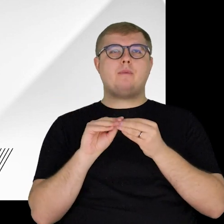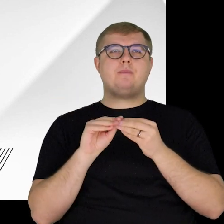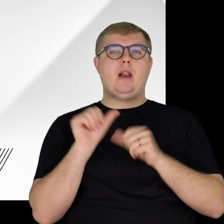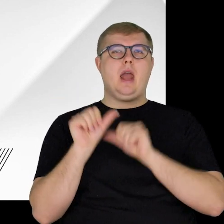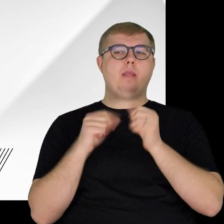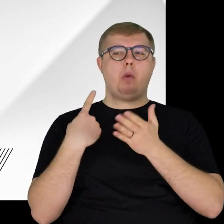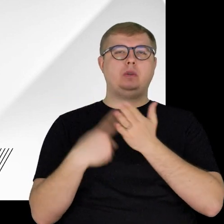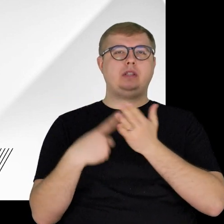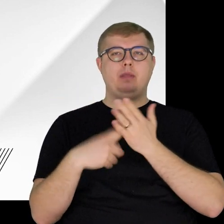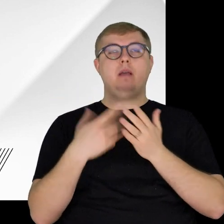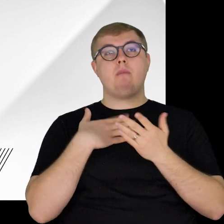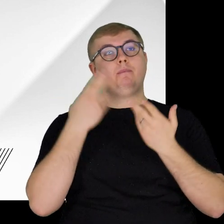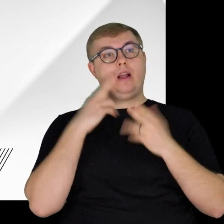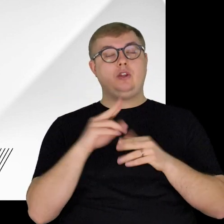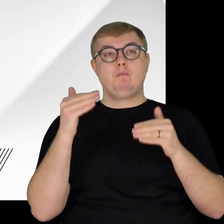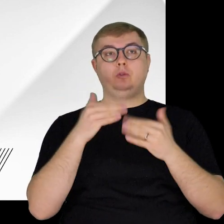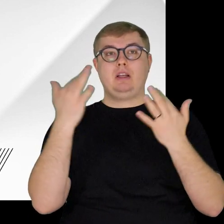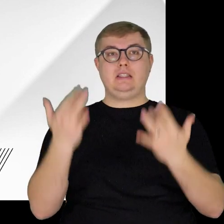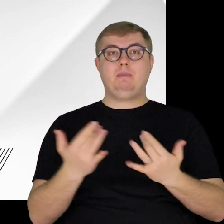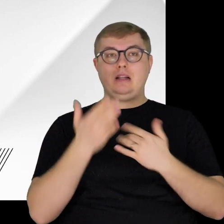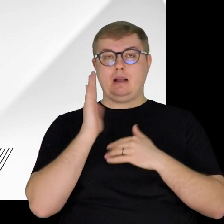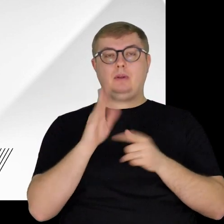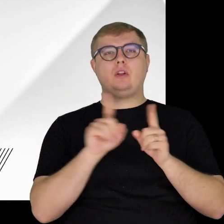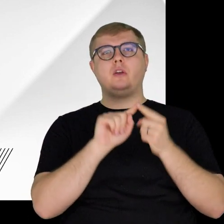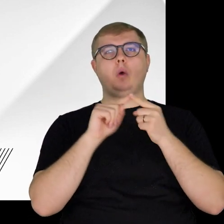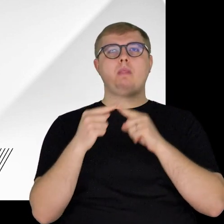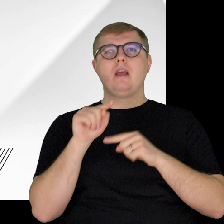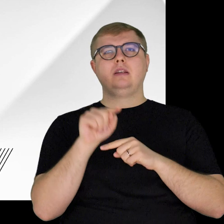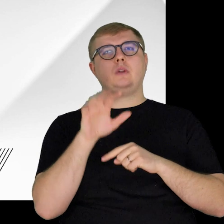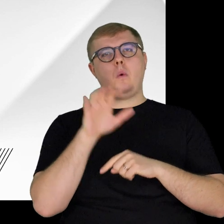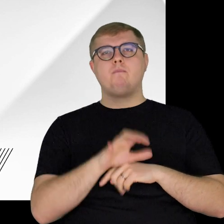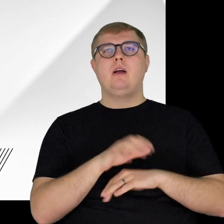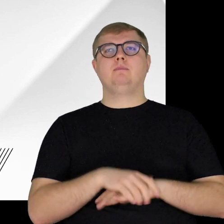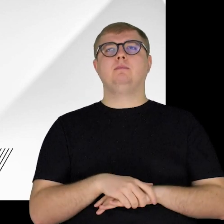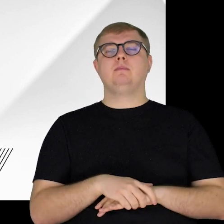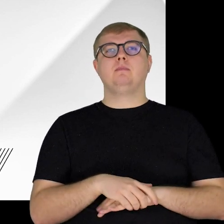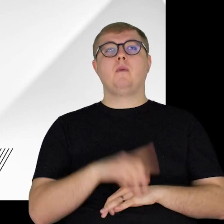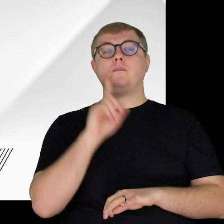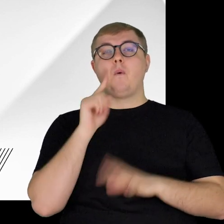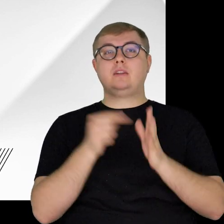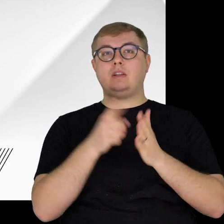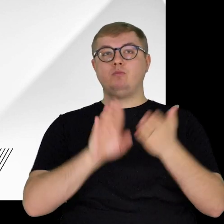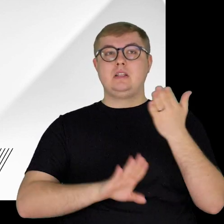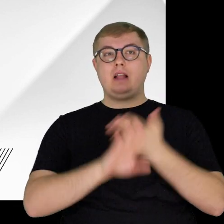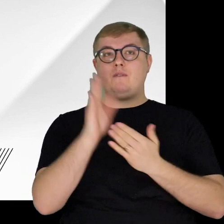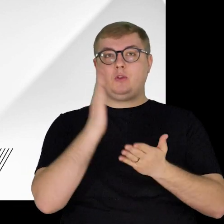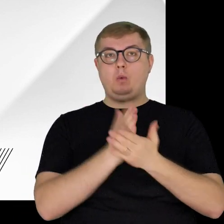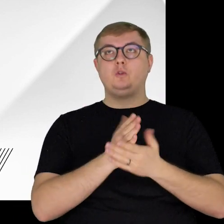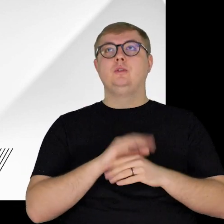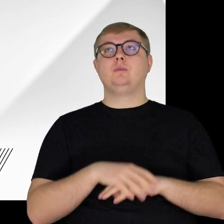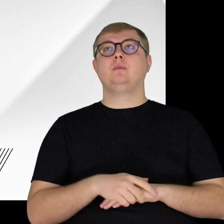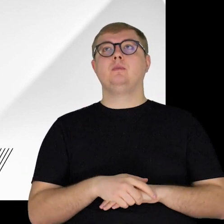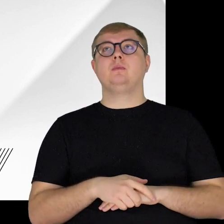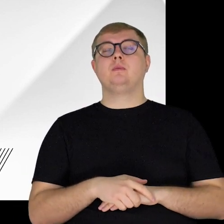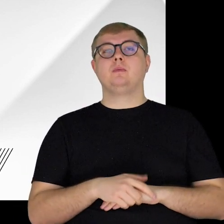be inspirational for the context of that you just presented. So we